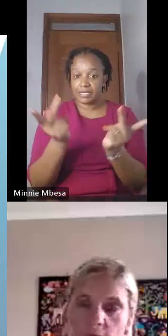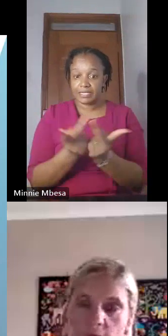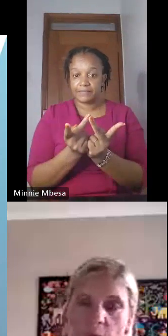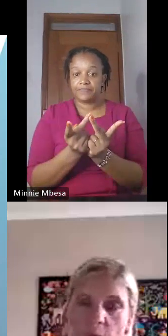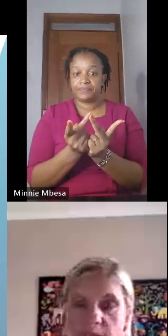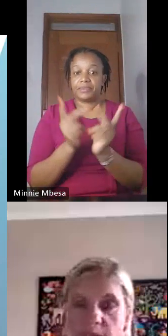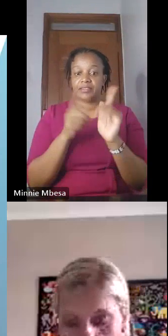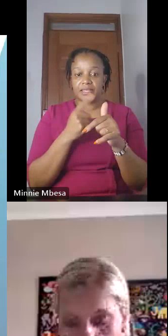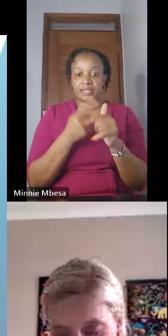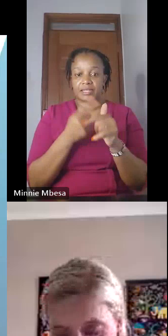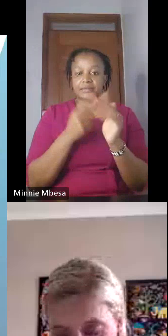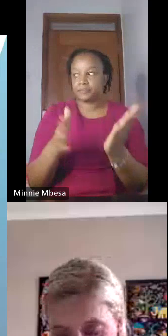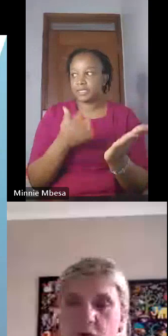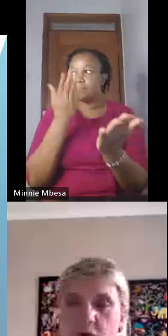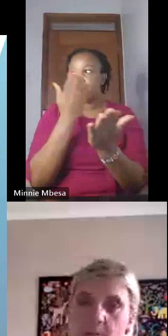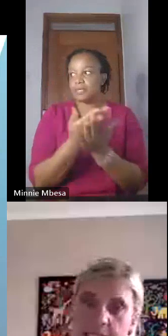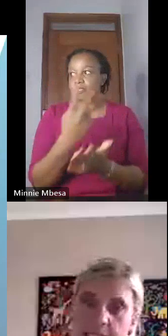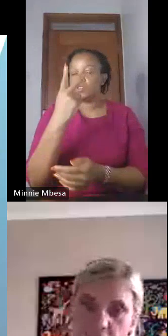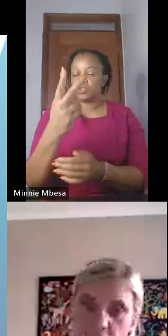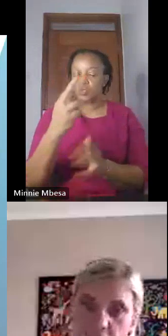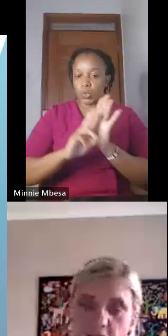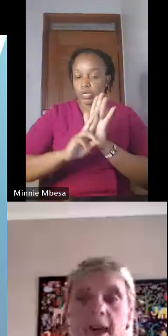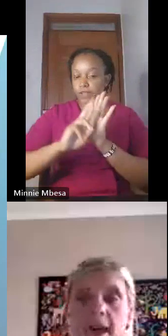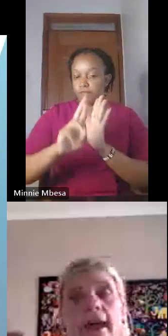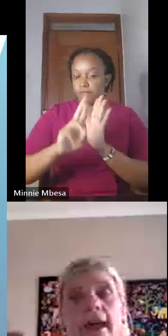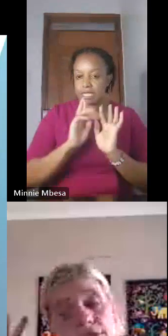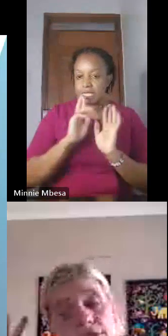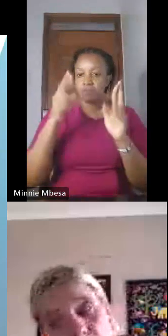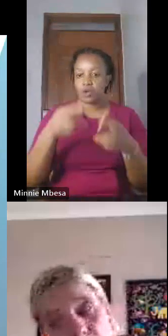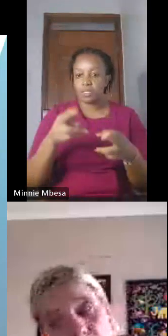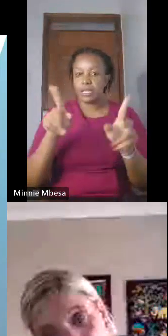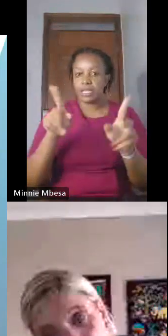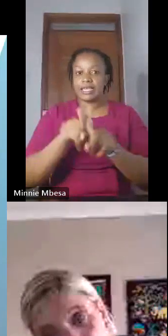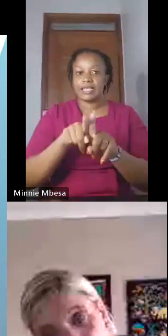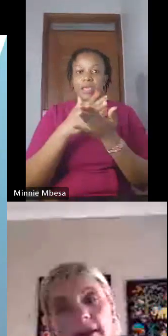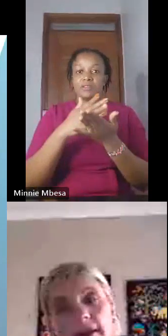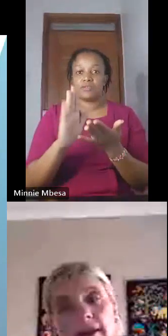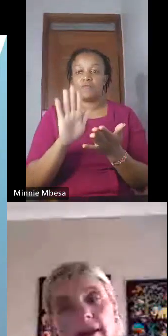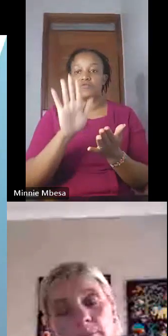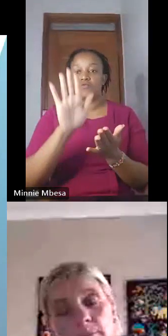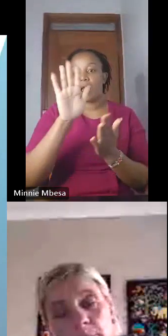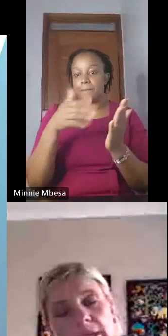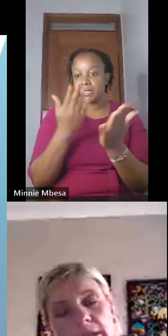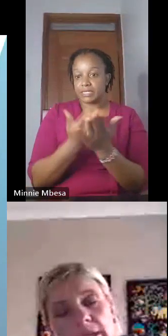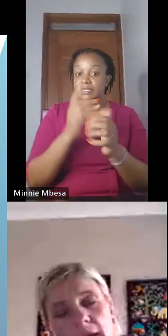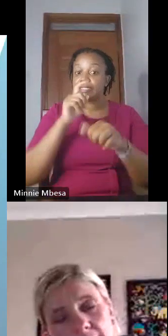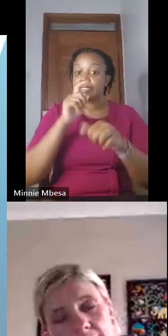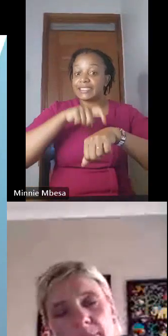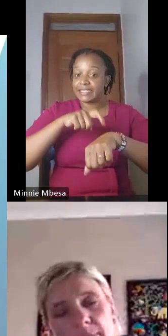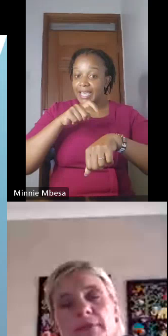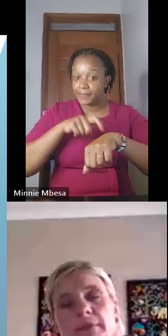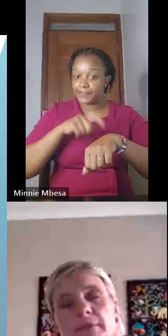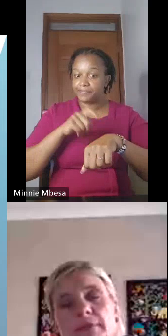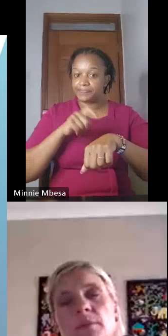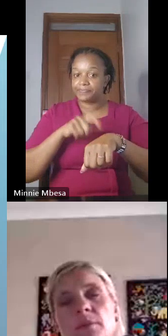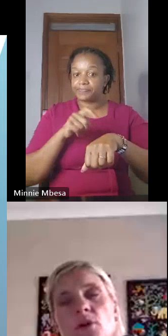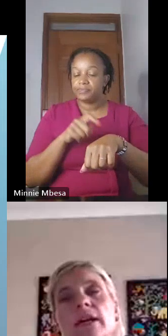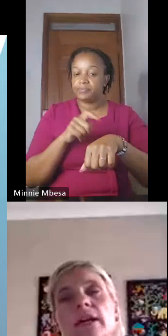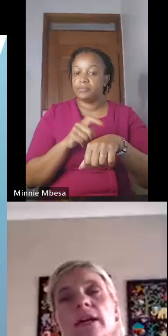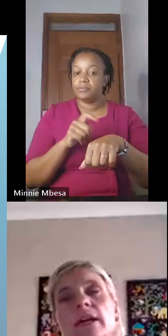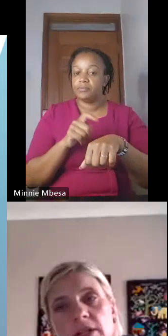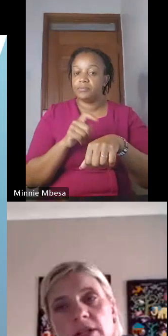submit 2 referee reports as part of your application. And then when you get the academic